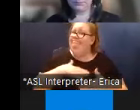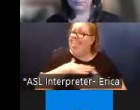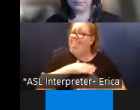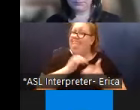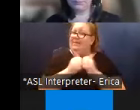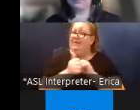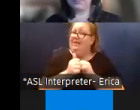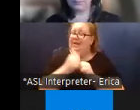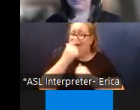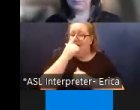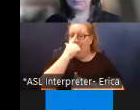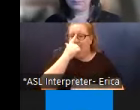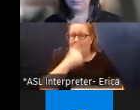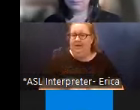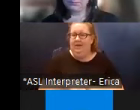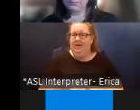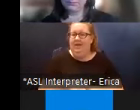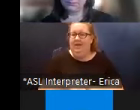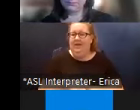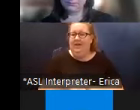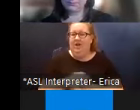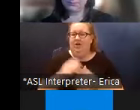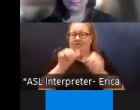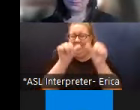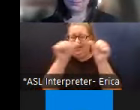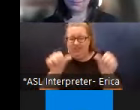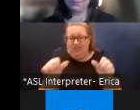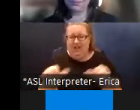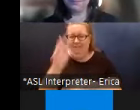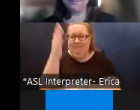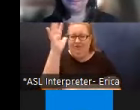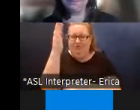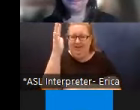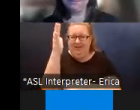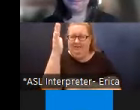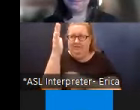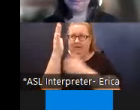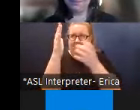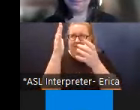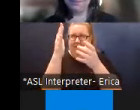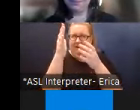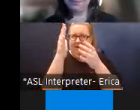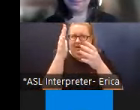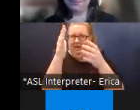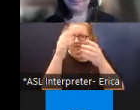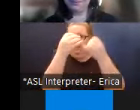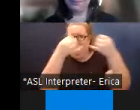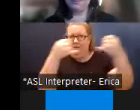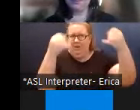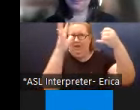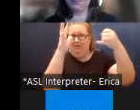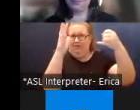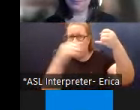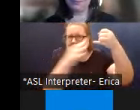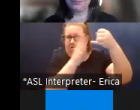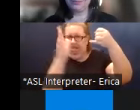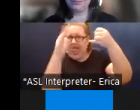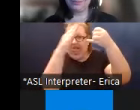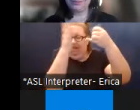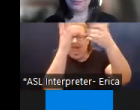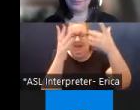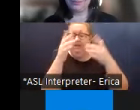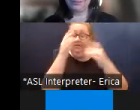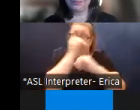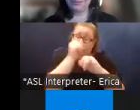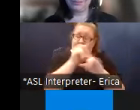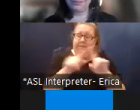like this around the power lines. That looks ridiculous. So you really don't have much of a choice. You have to get rid of them. But the question